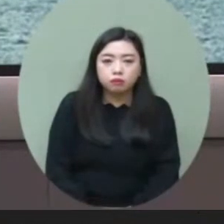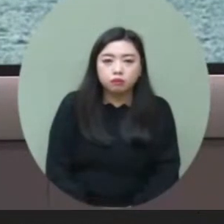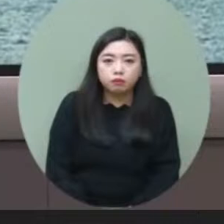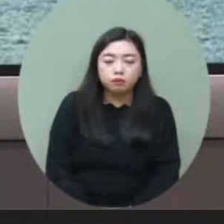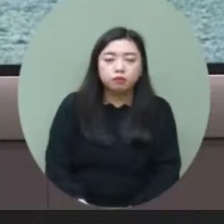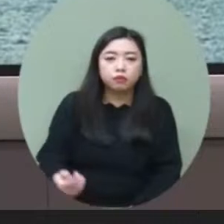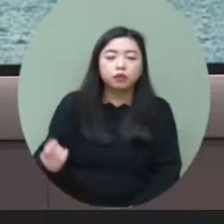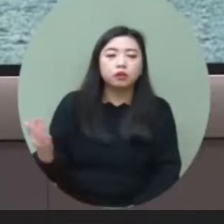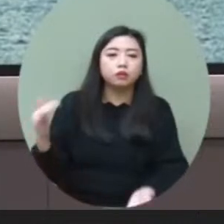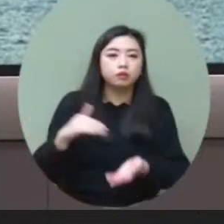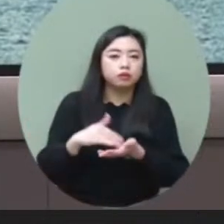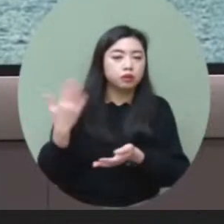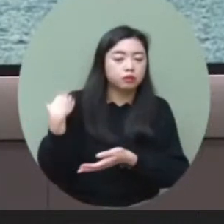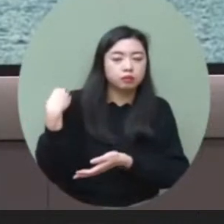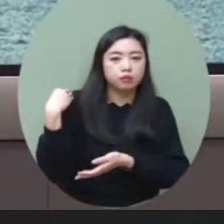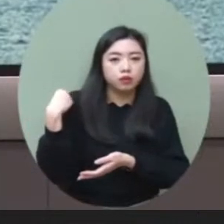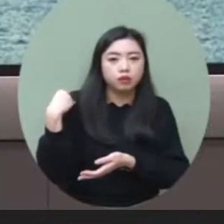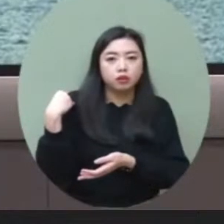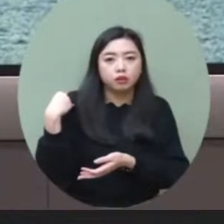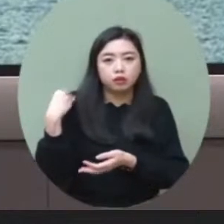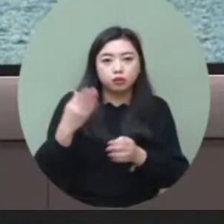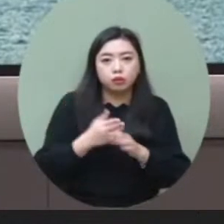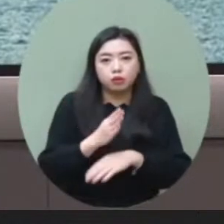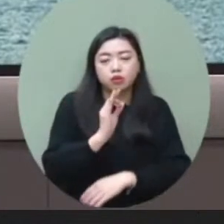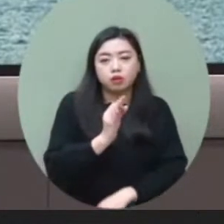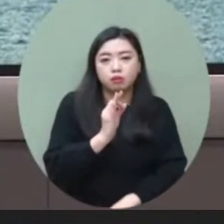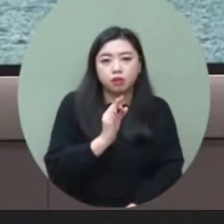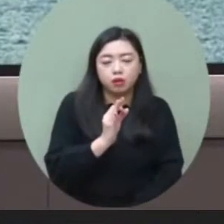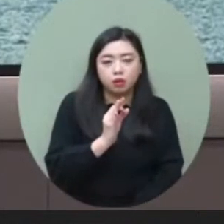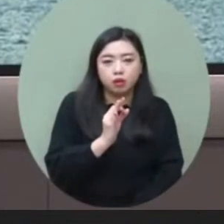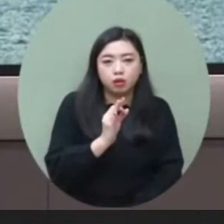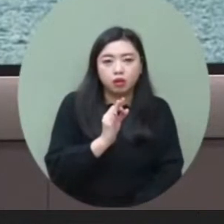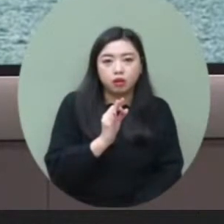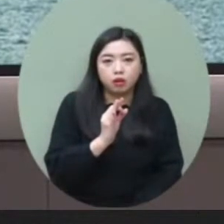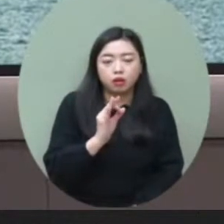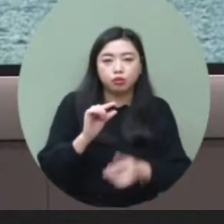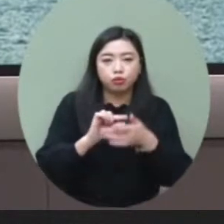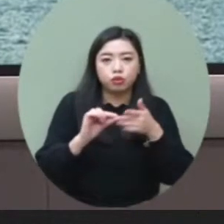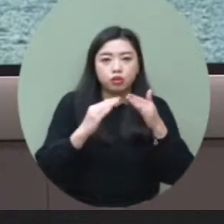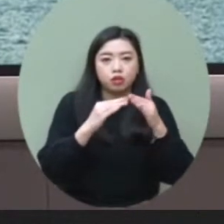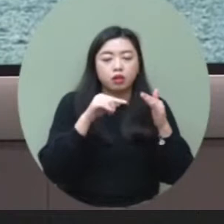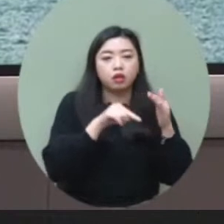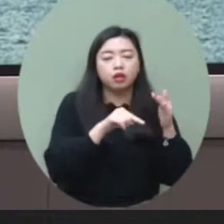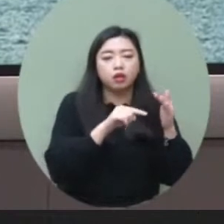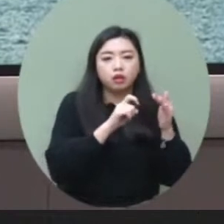not reflect the entire trend. As of yesterday, we had more than